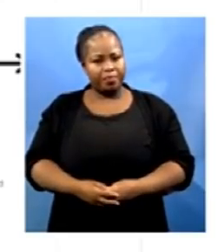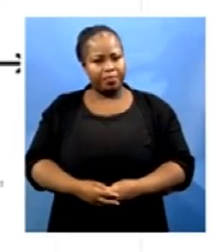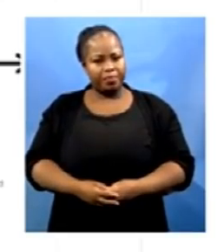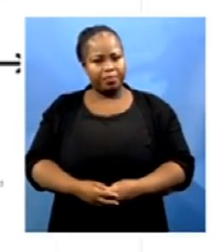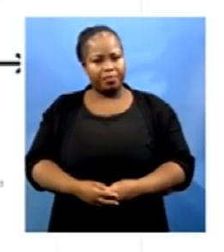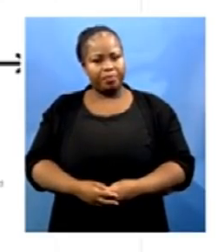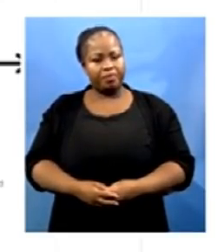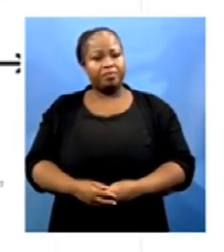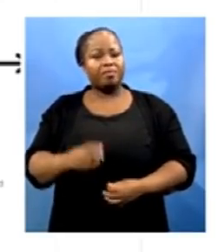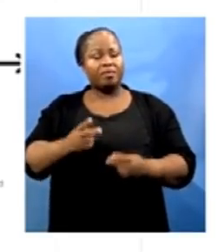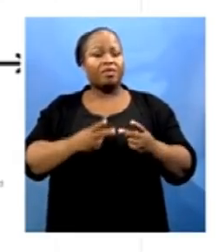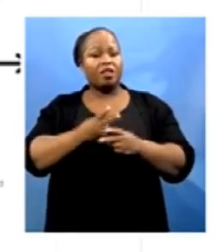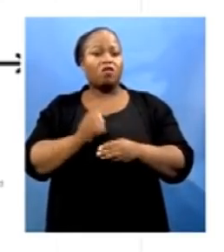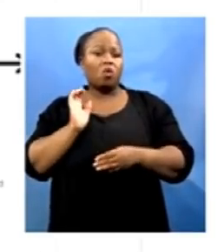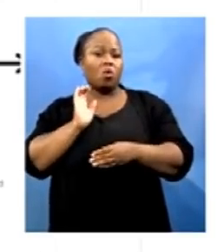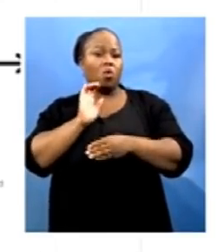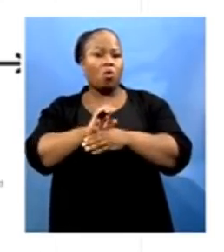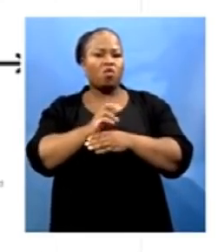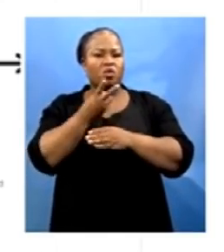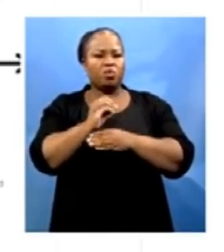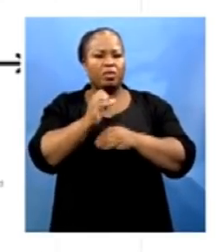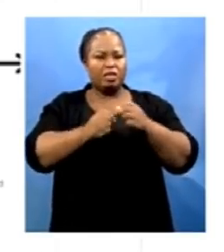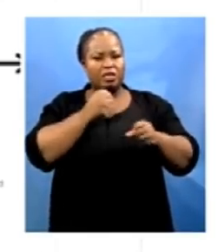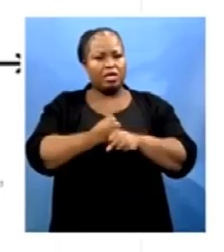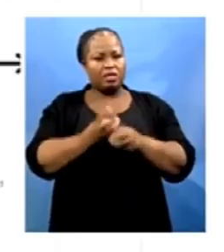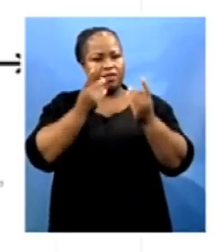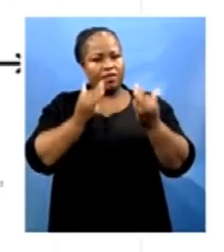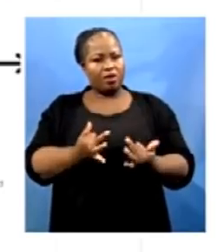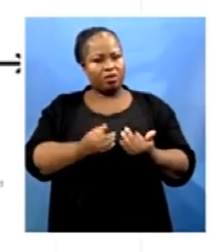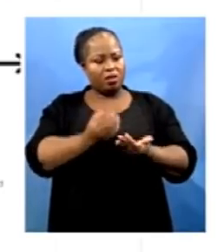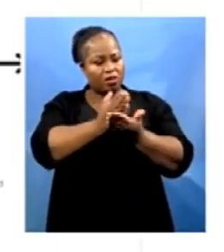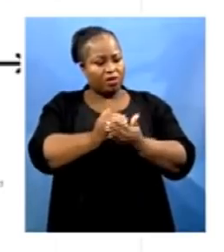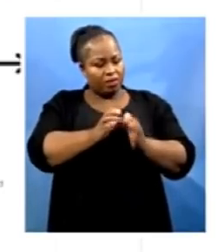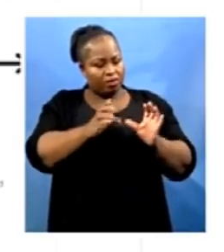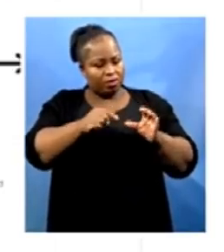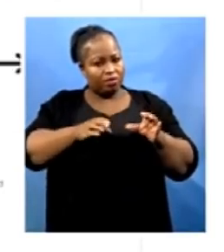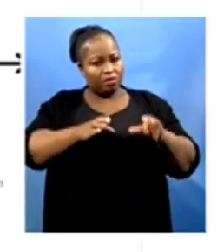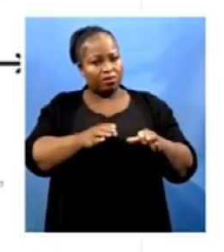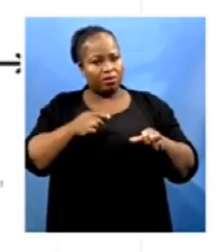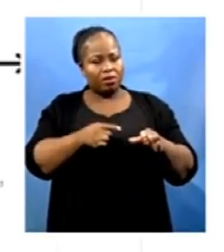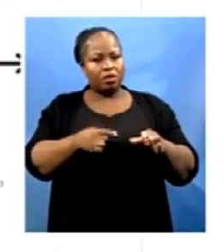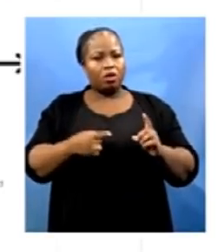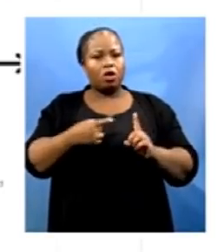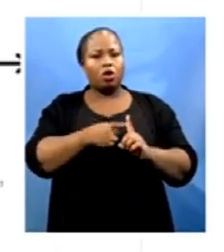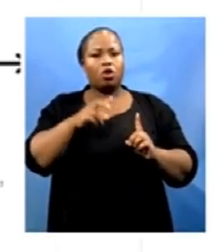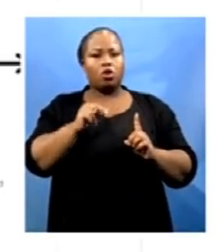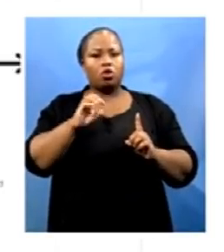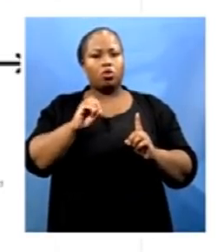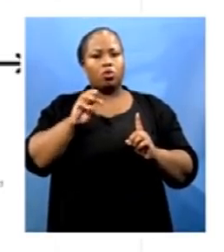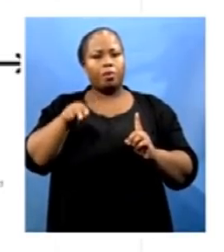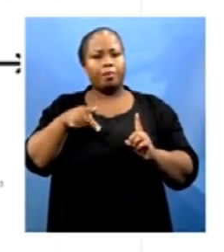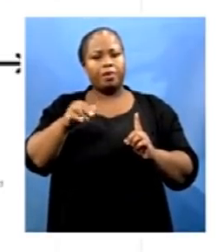years in the financial services sector, Nomkhita Ngweni will next outline her